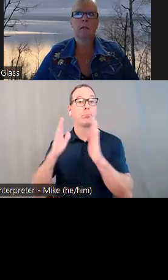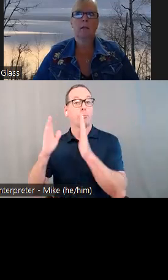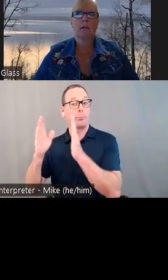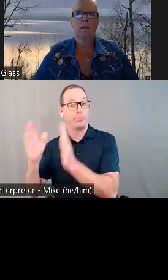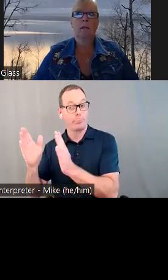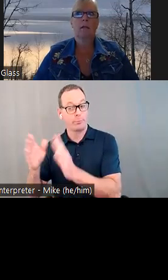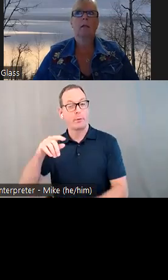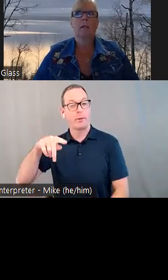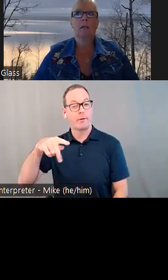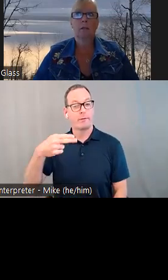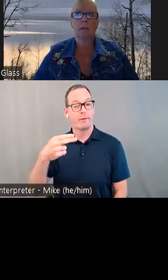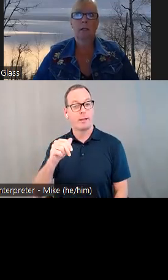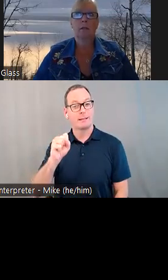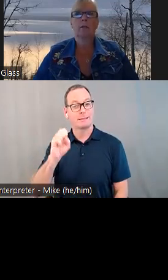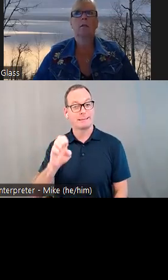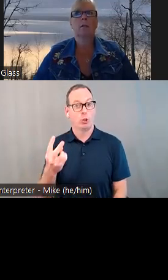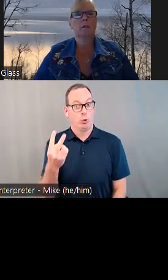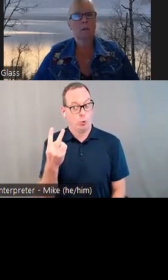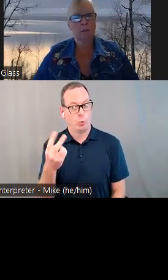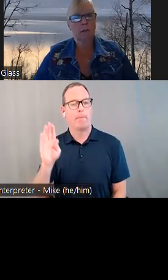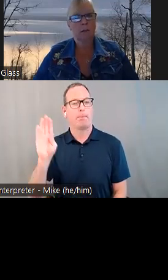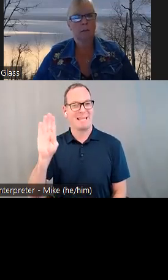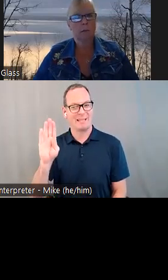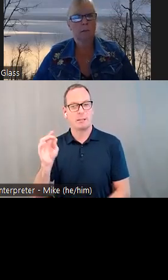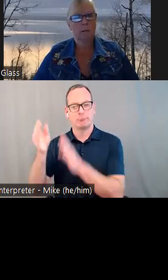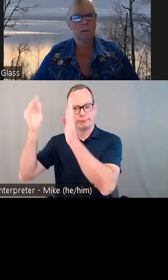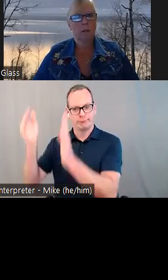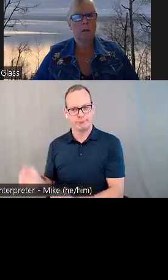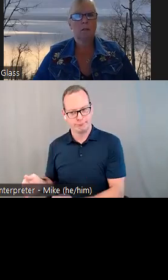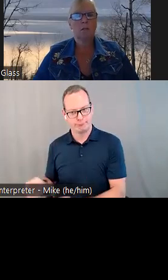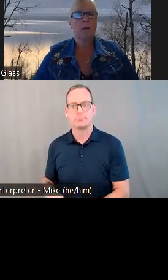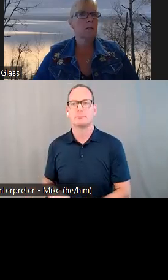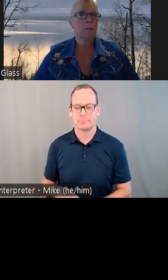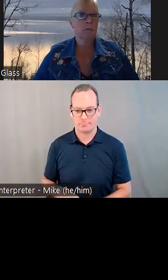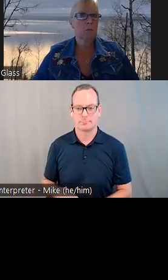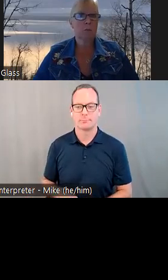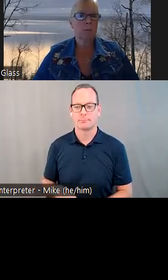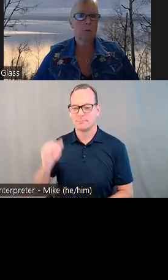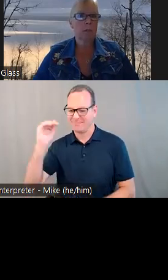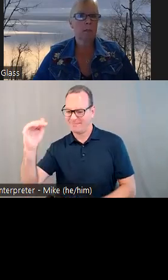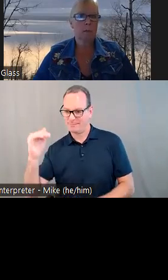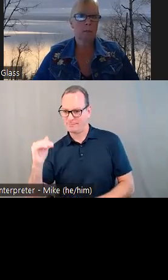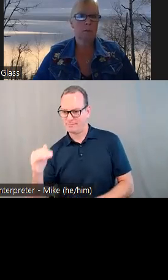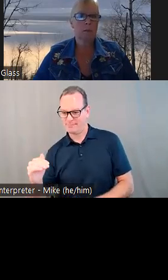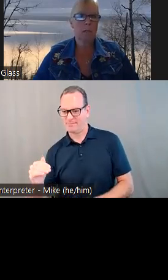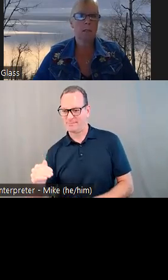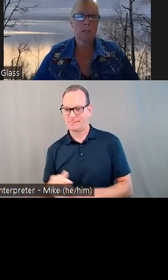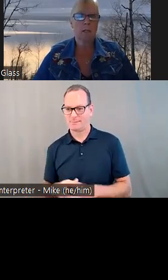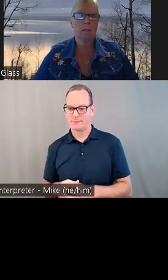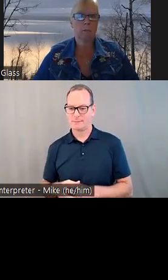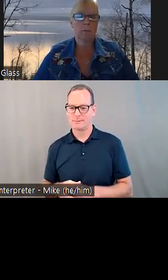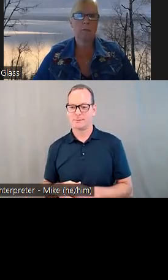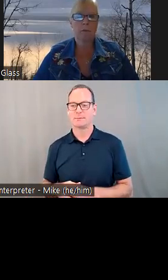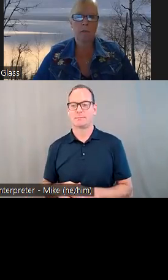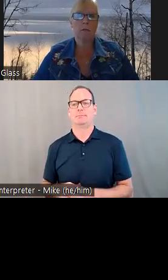included and learner gains is also included. So at some future point, the ministry may